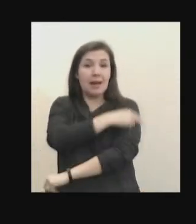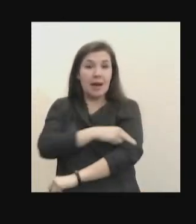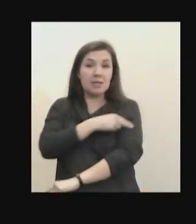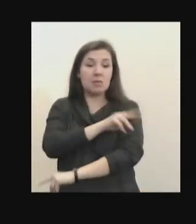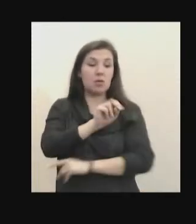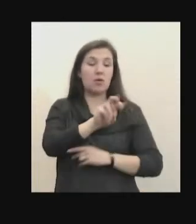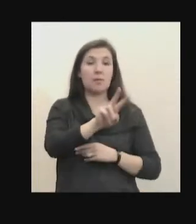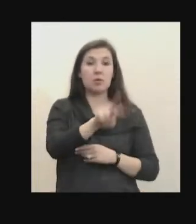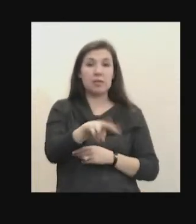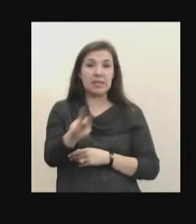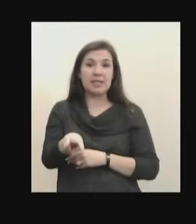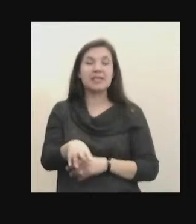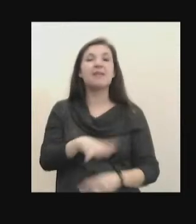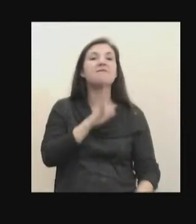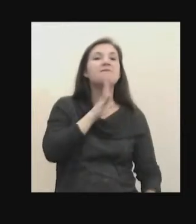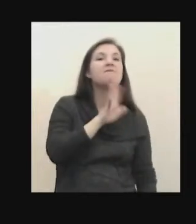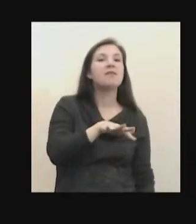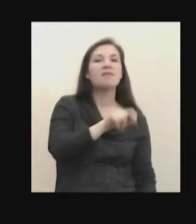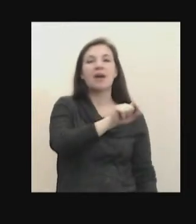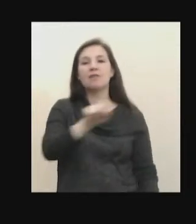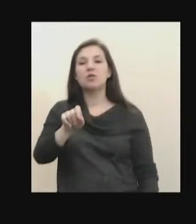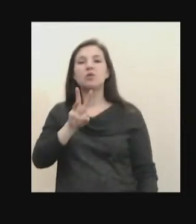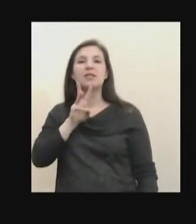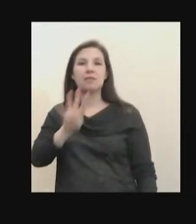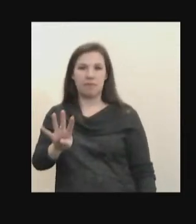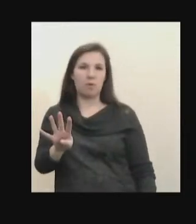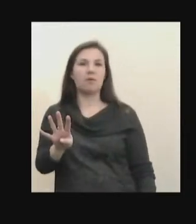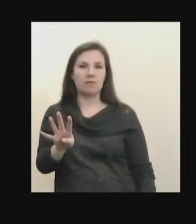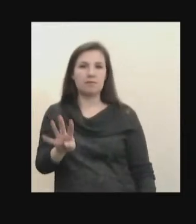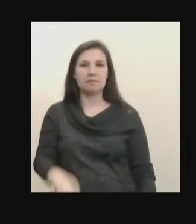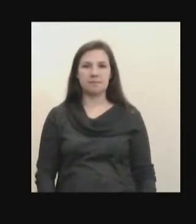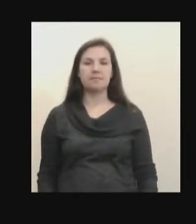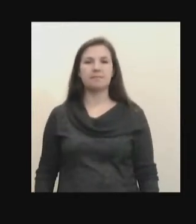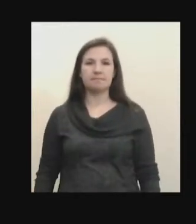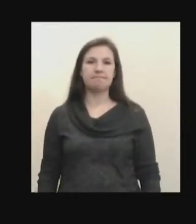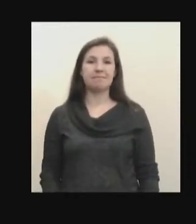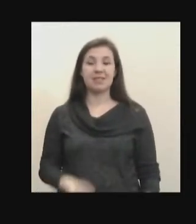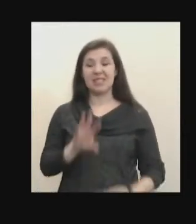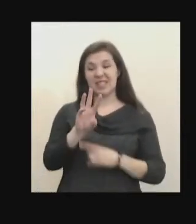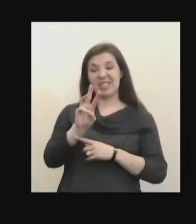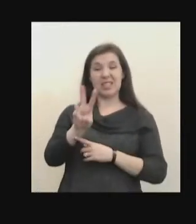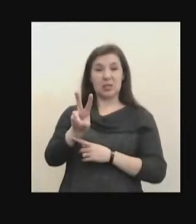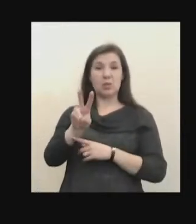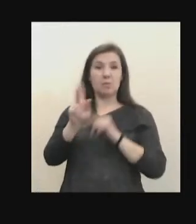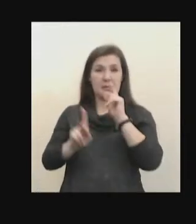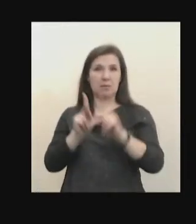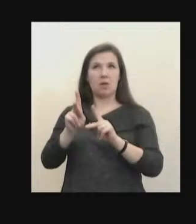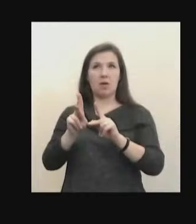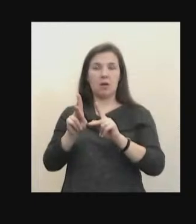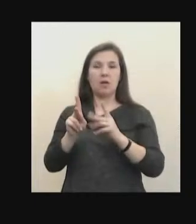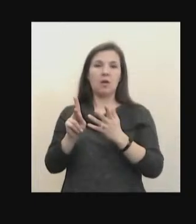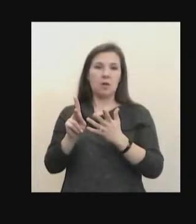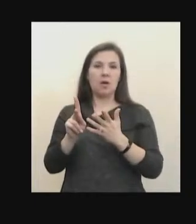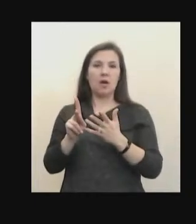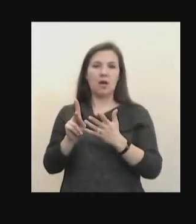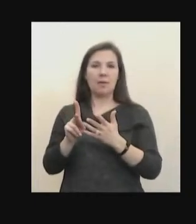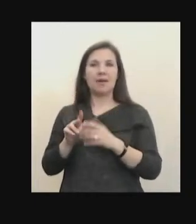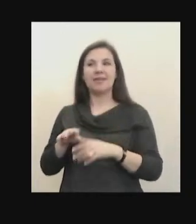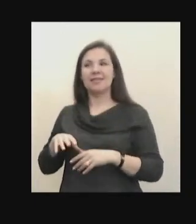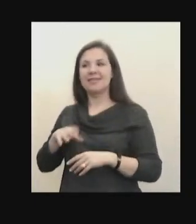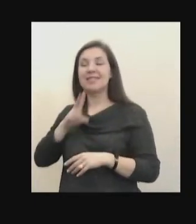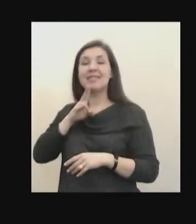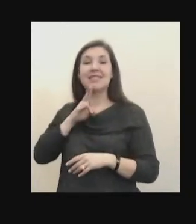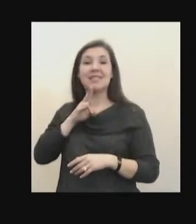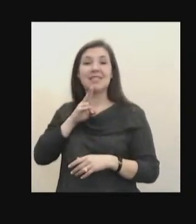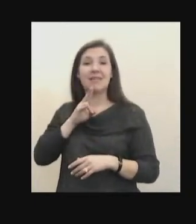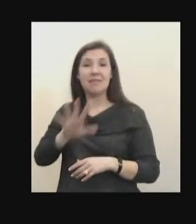the 55 to 64-year-old age category with 62 people. There are actually less people in the 75 to 84-year age